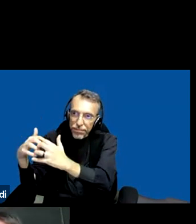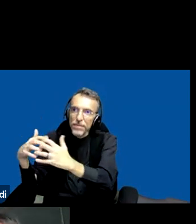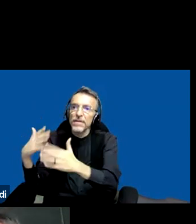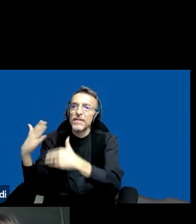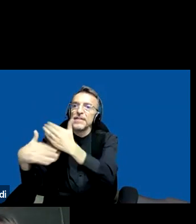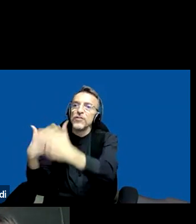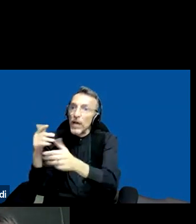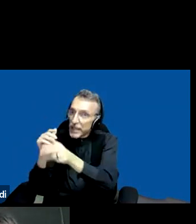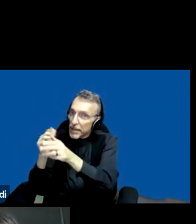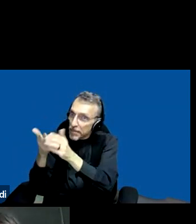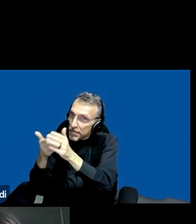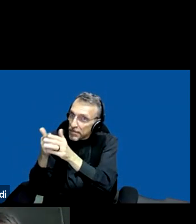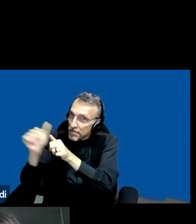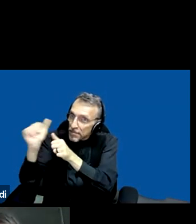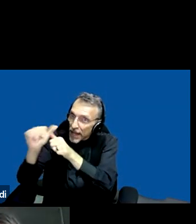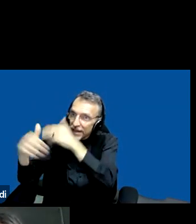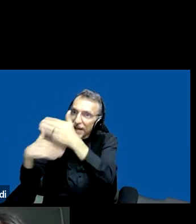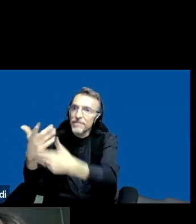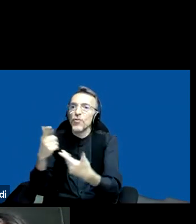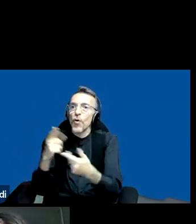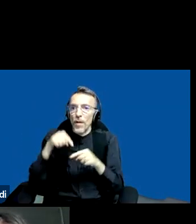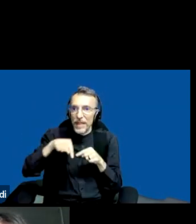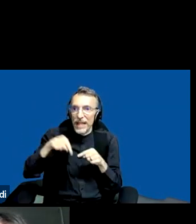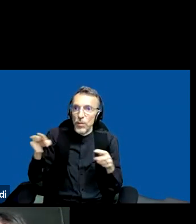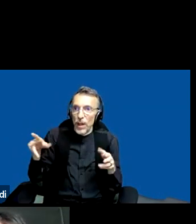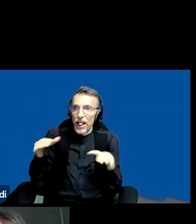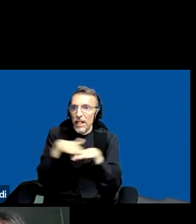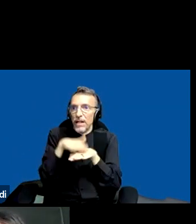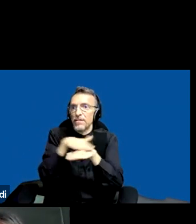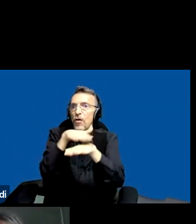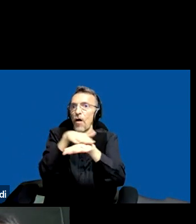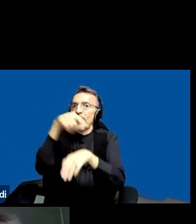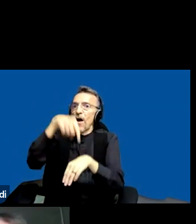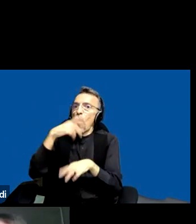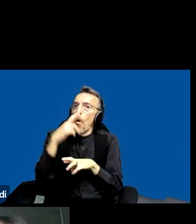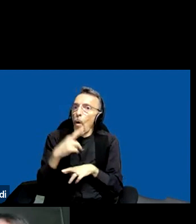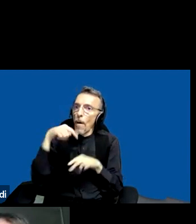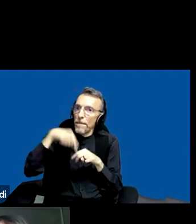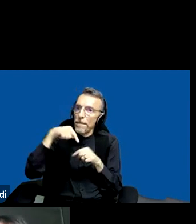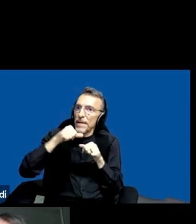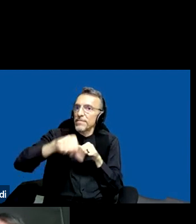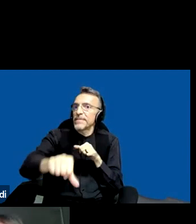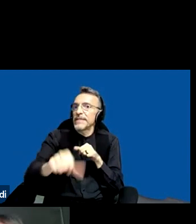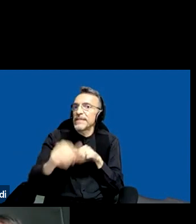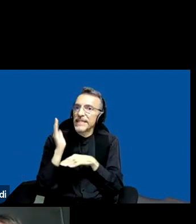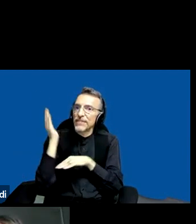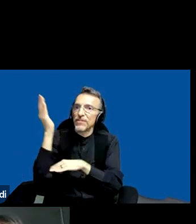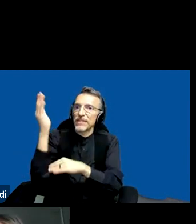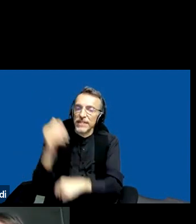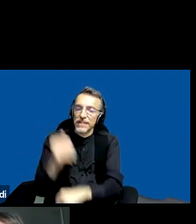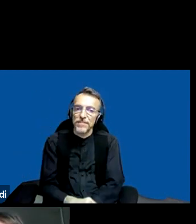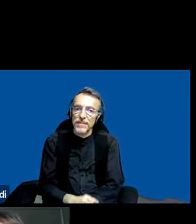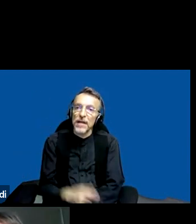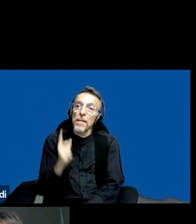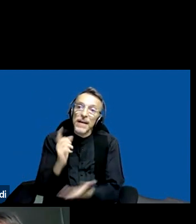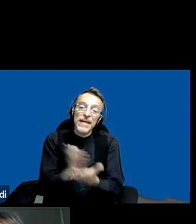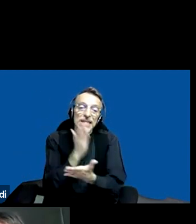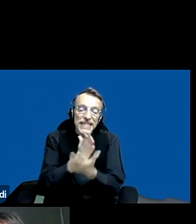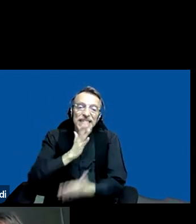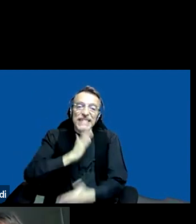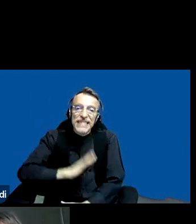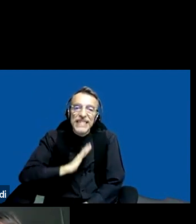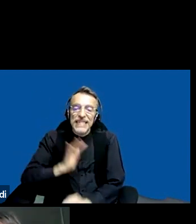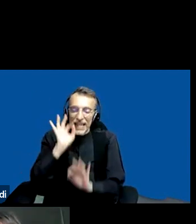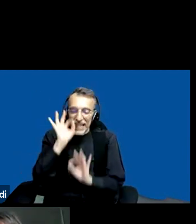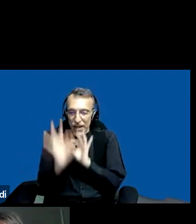different sessions and lectures and topics that we are going to consider over the next period. But they do require an